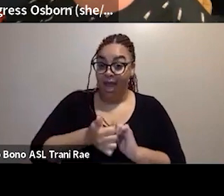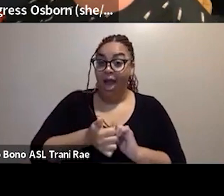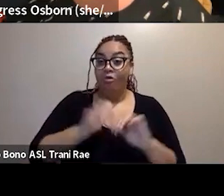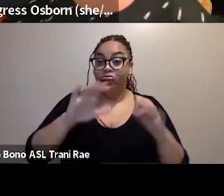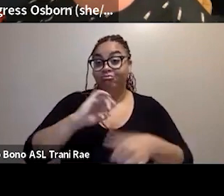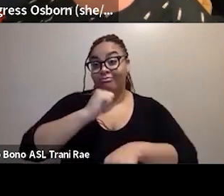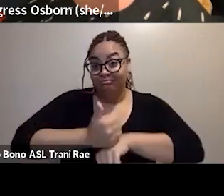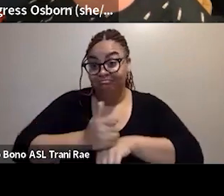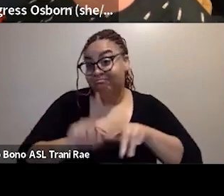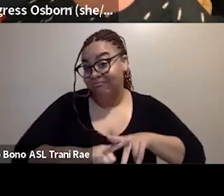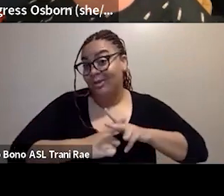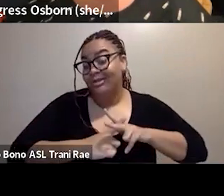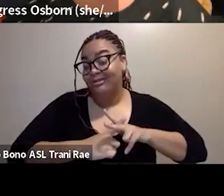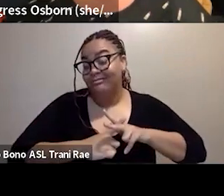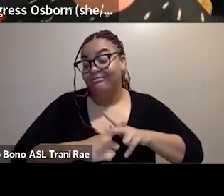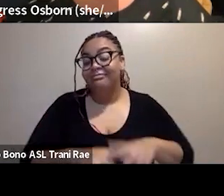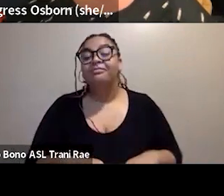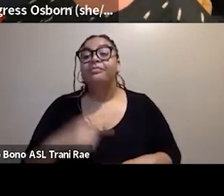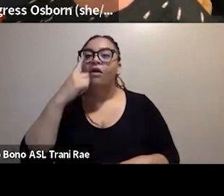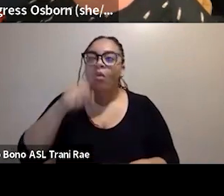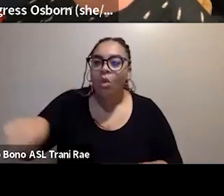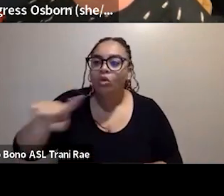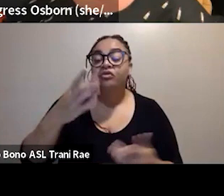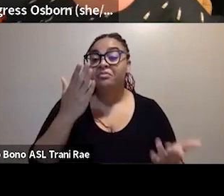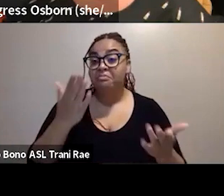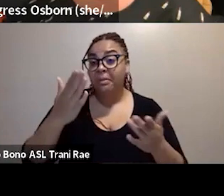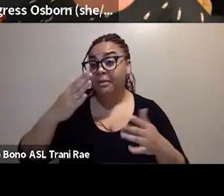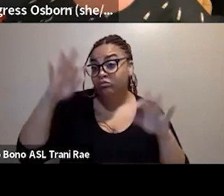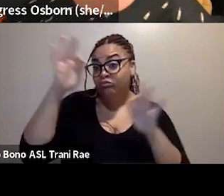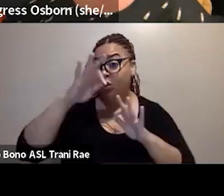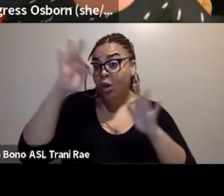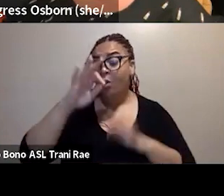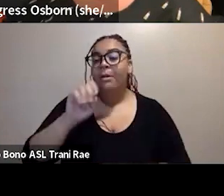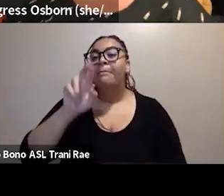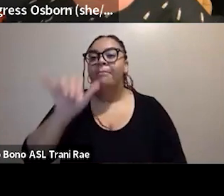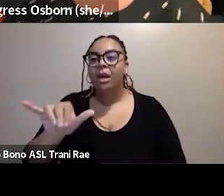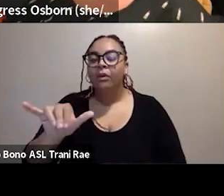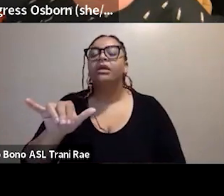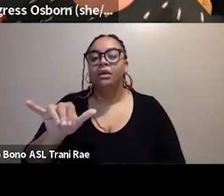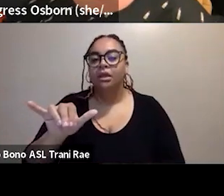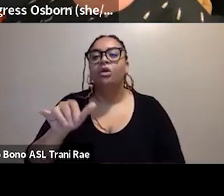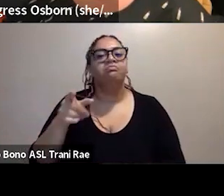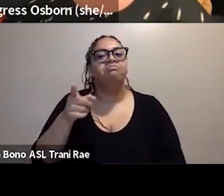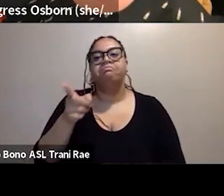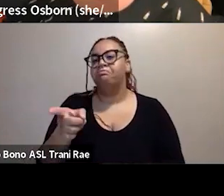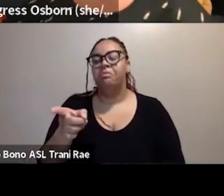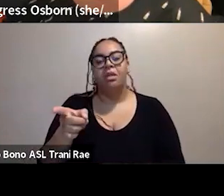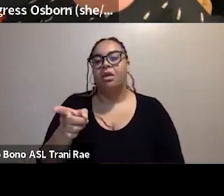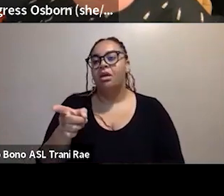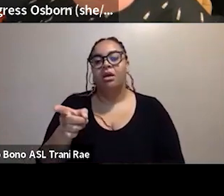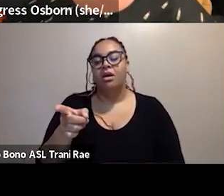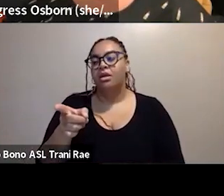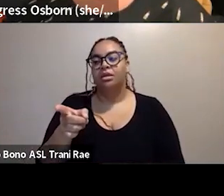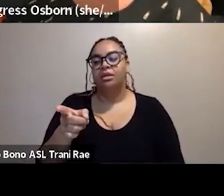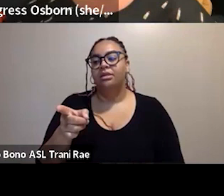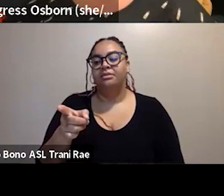got started. And for those of you who may or may not know, Mary Ray Worley was very much of a fat